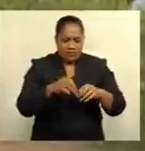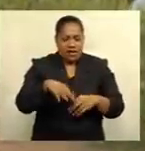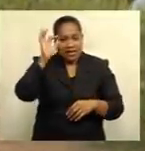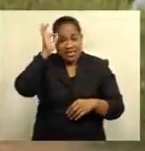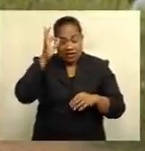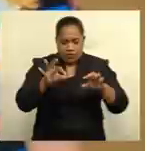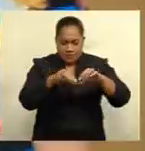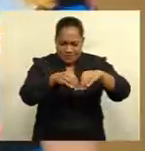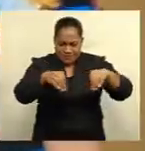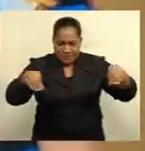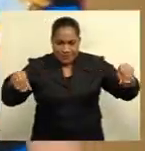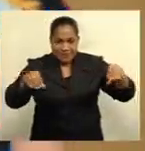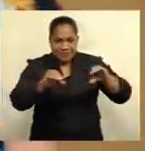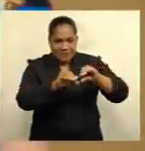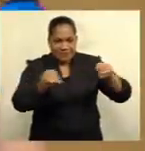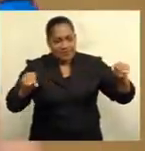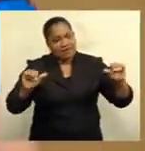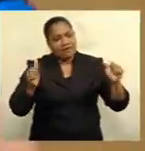has been lifted.